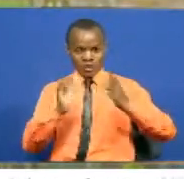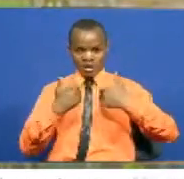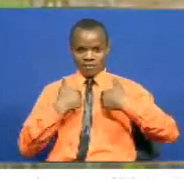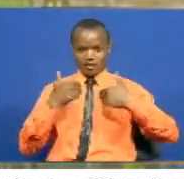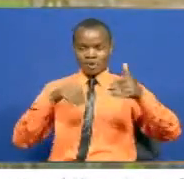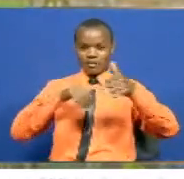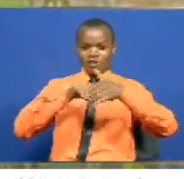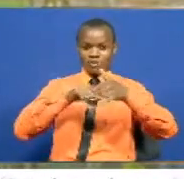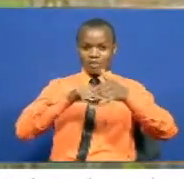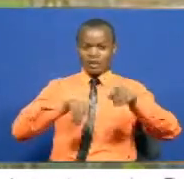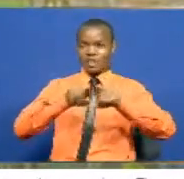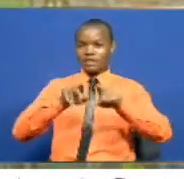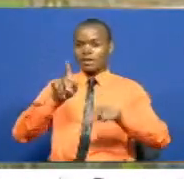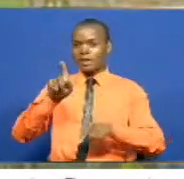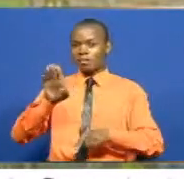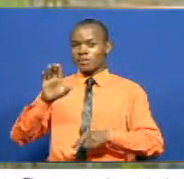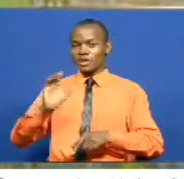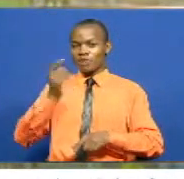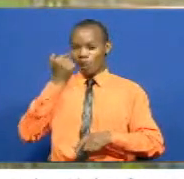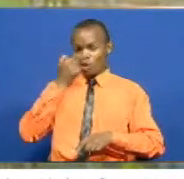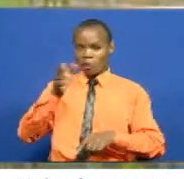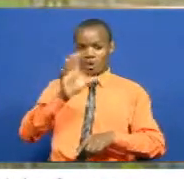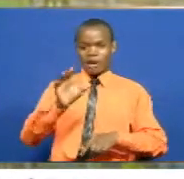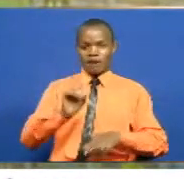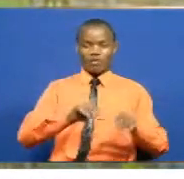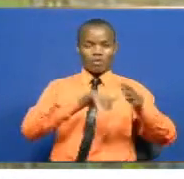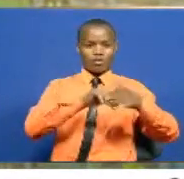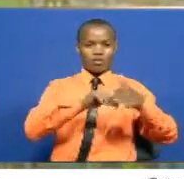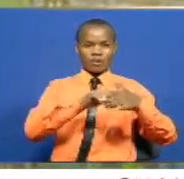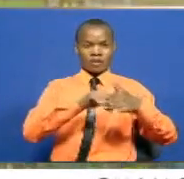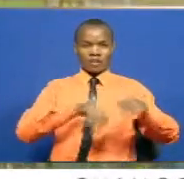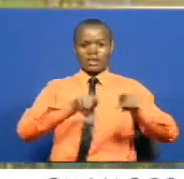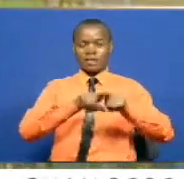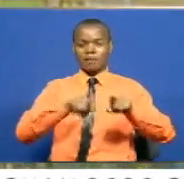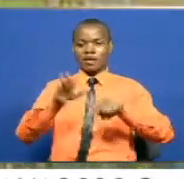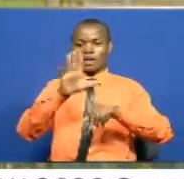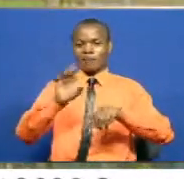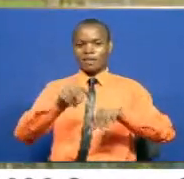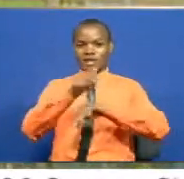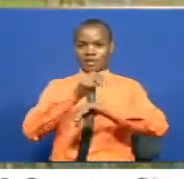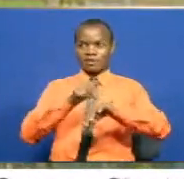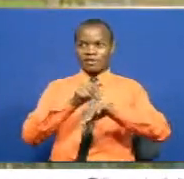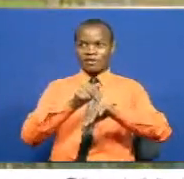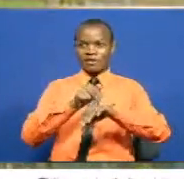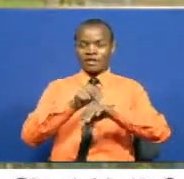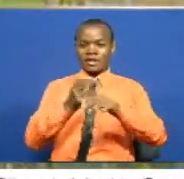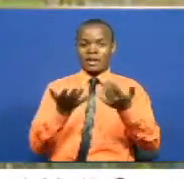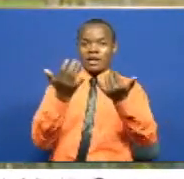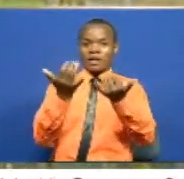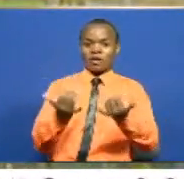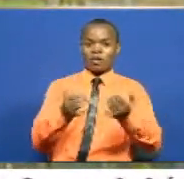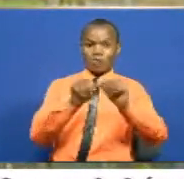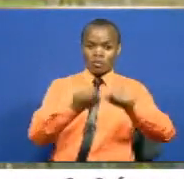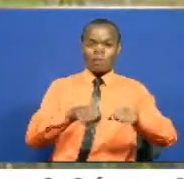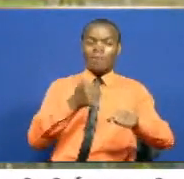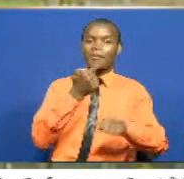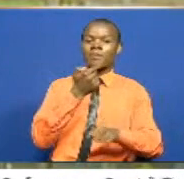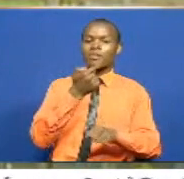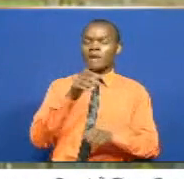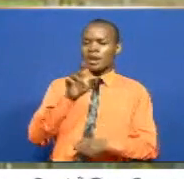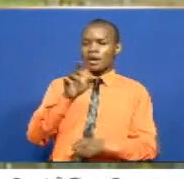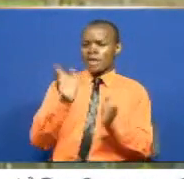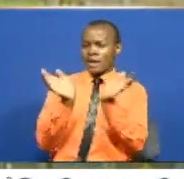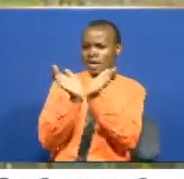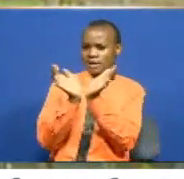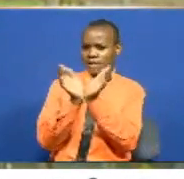You know, KBC is the home of African football. The Championship of African Nations continues. But right now, we move over to the more international sports center,